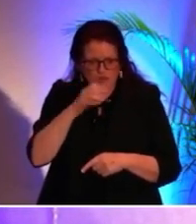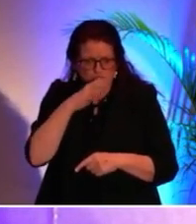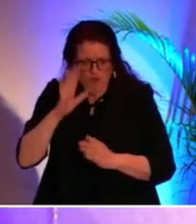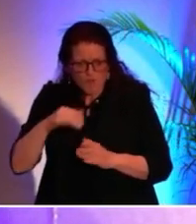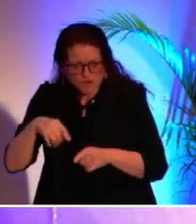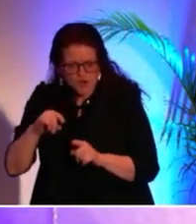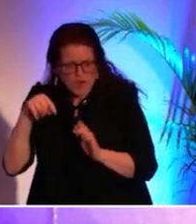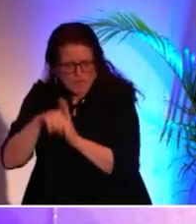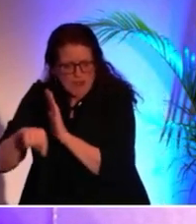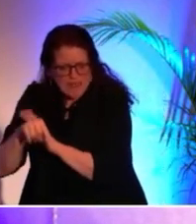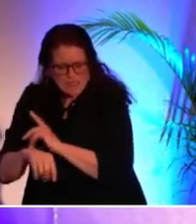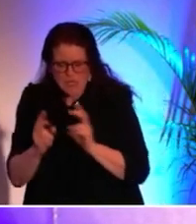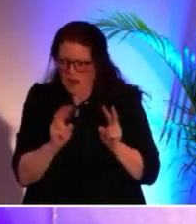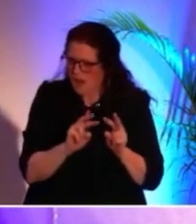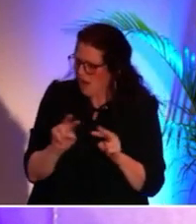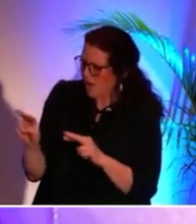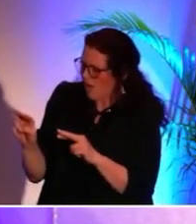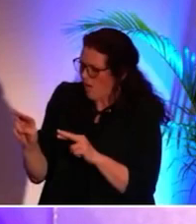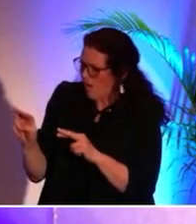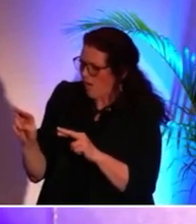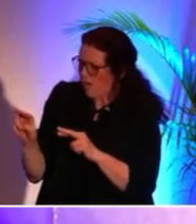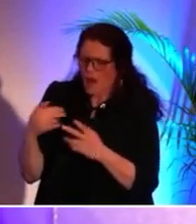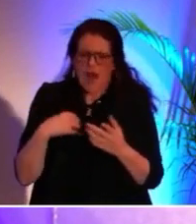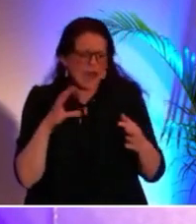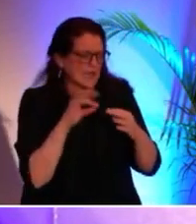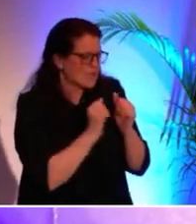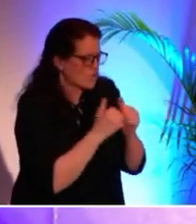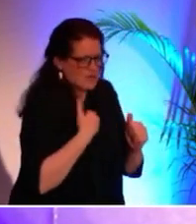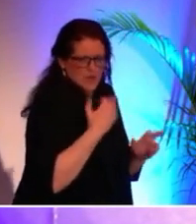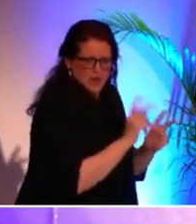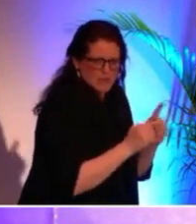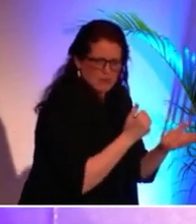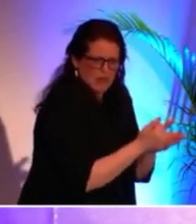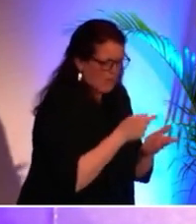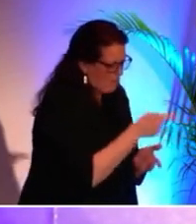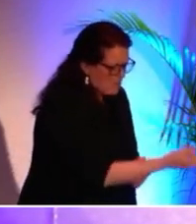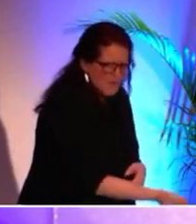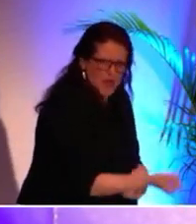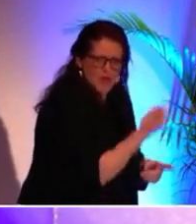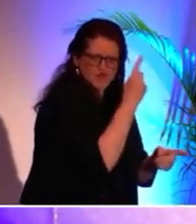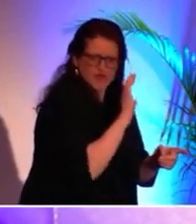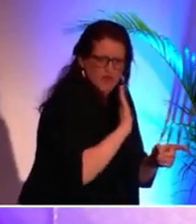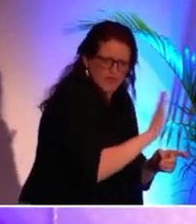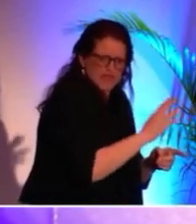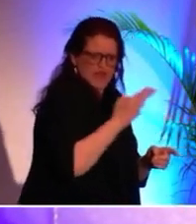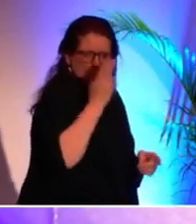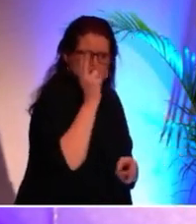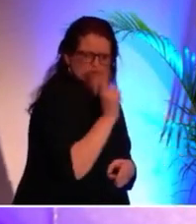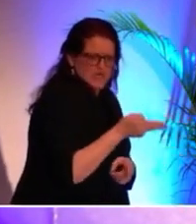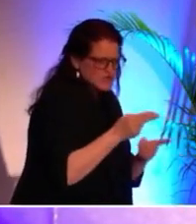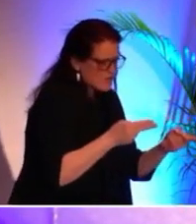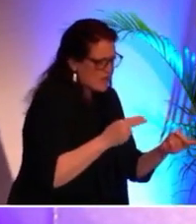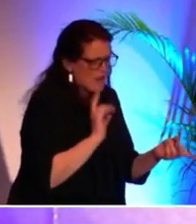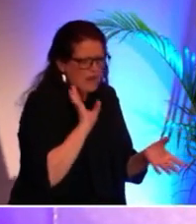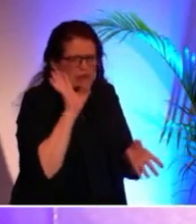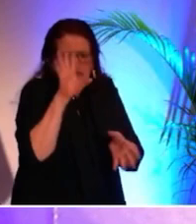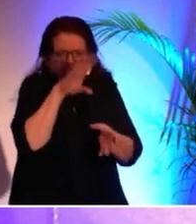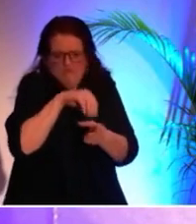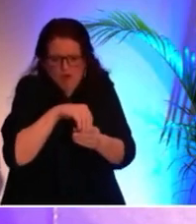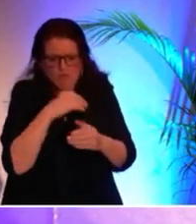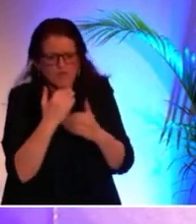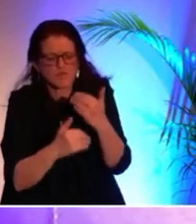And I was able to connect to young people and help them, you know, understand their history, and they became a part of this